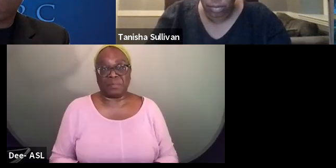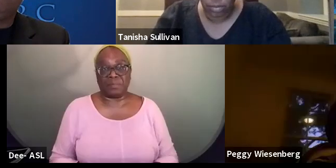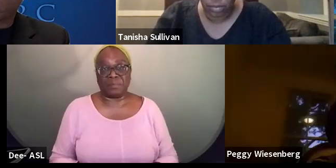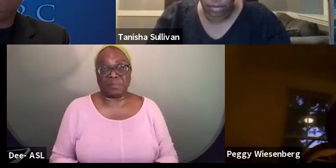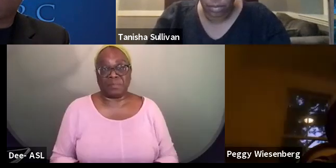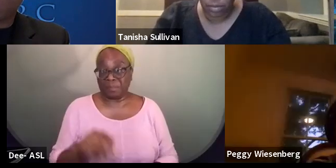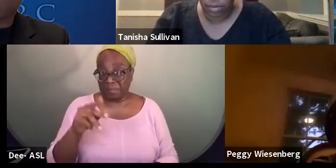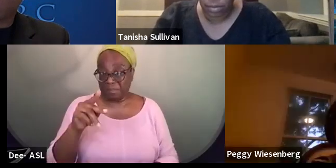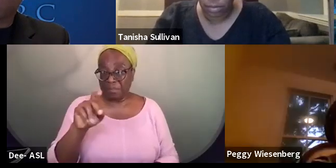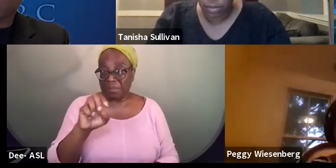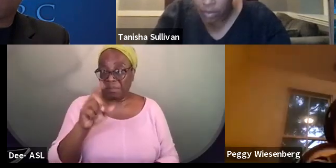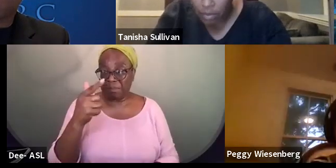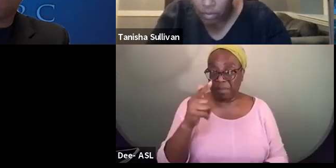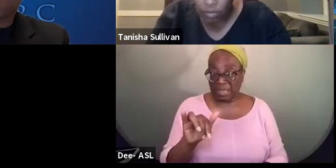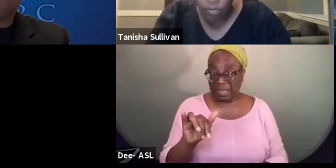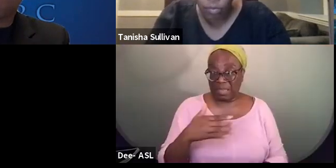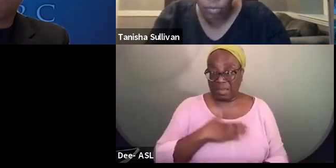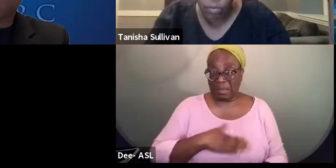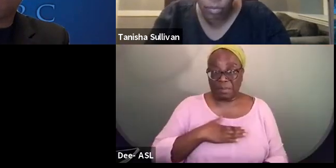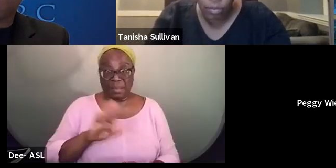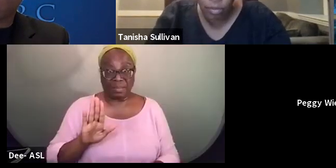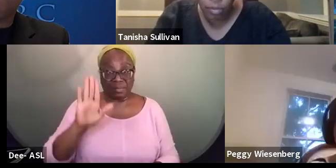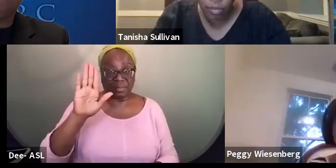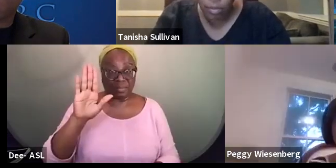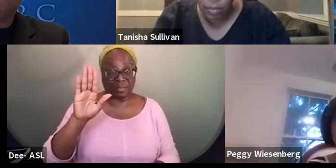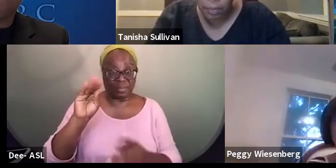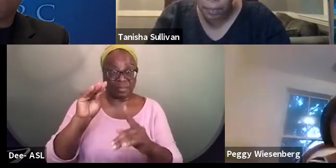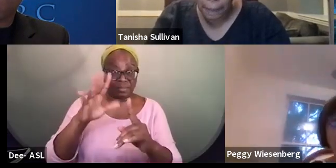Peggy, please. Oh, there.